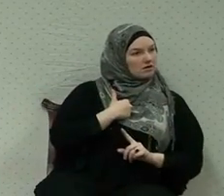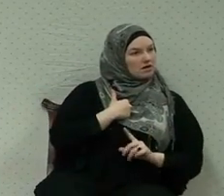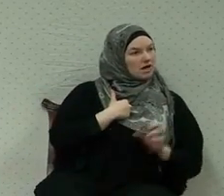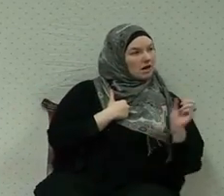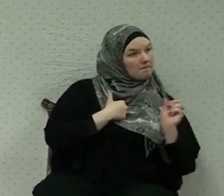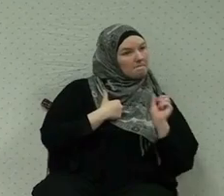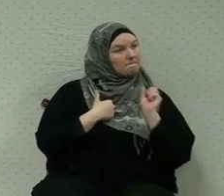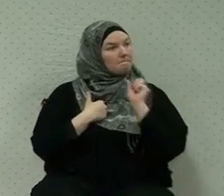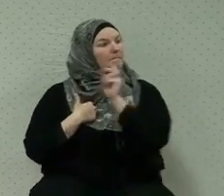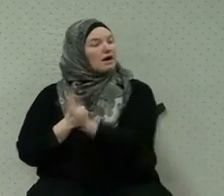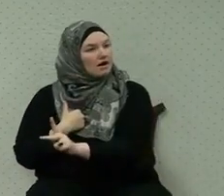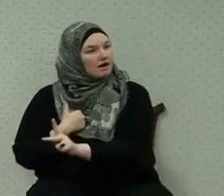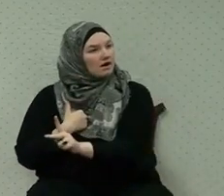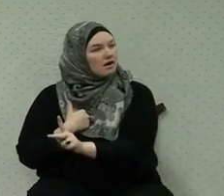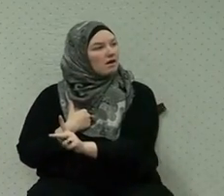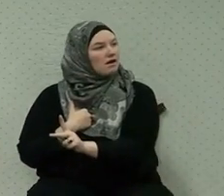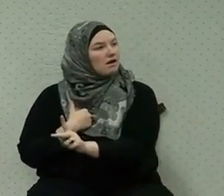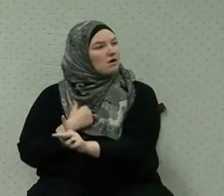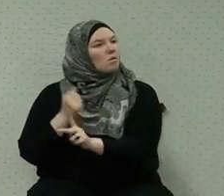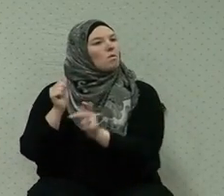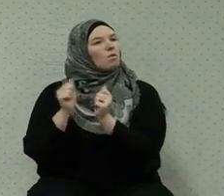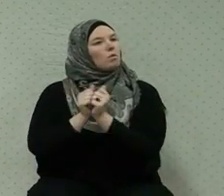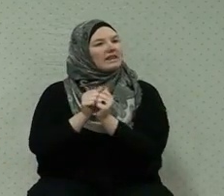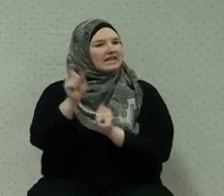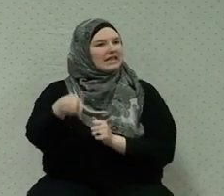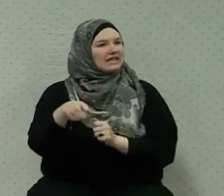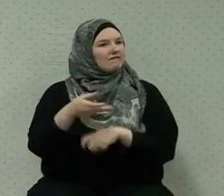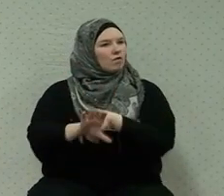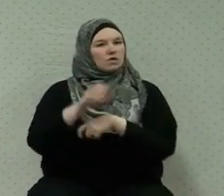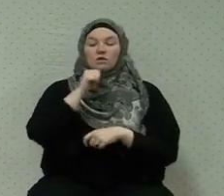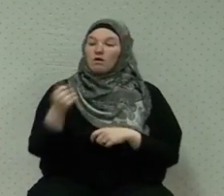attack with the least minimum needed force.